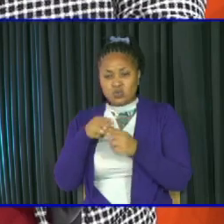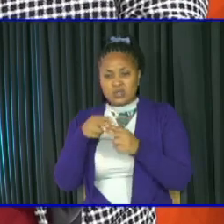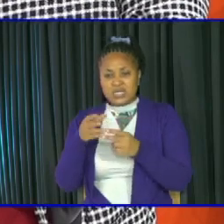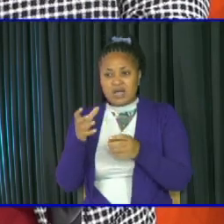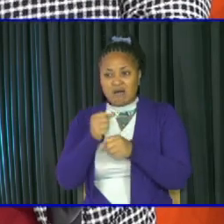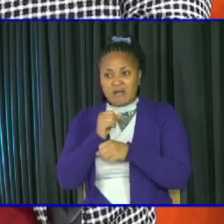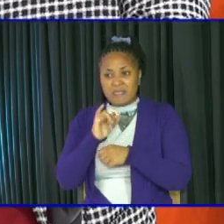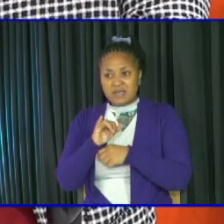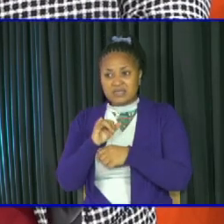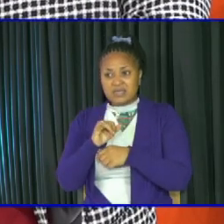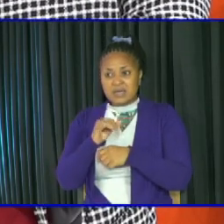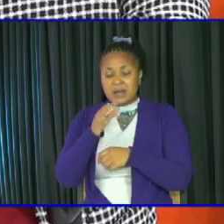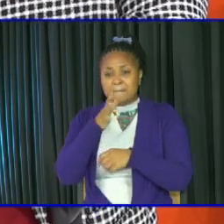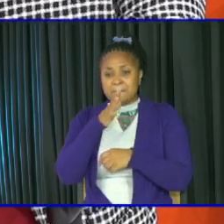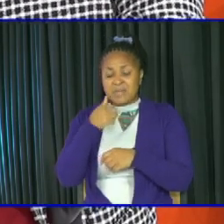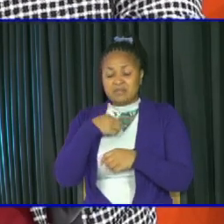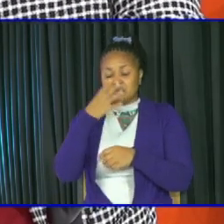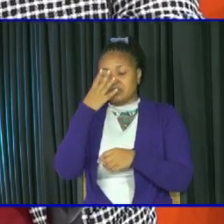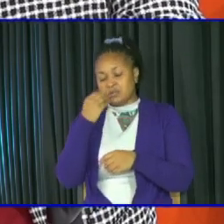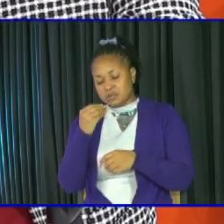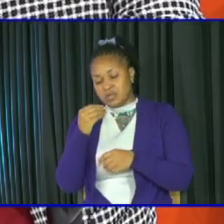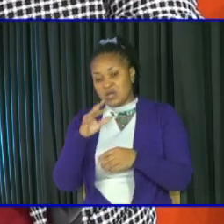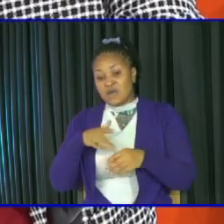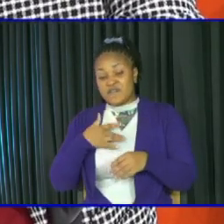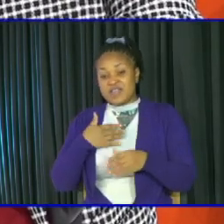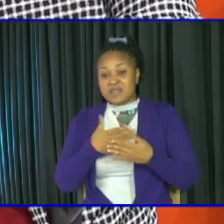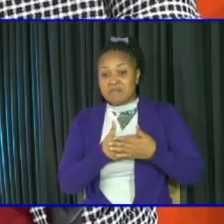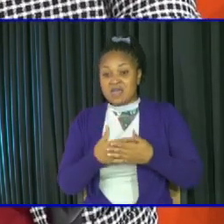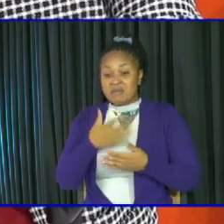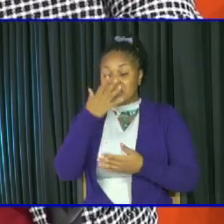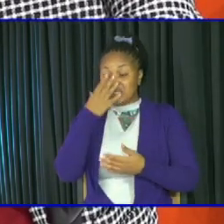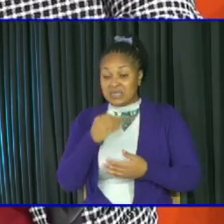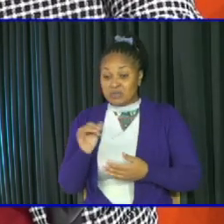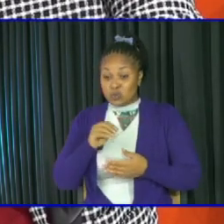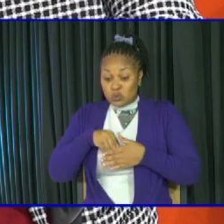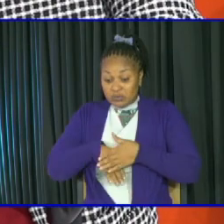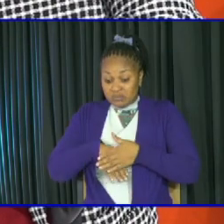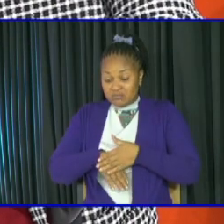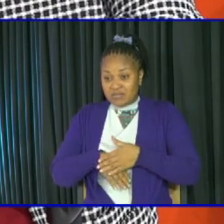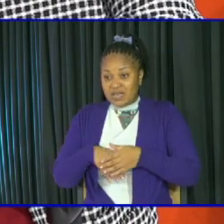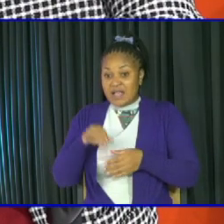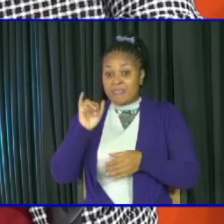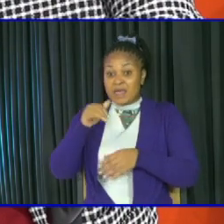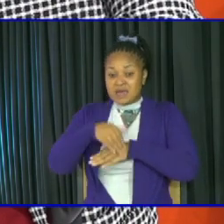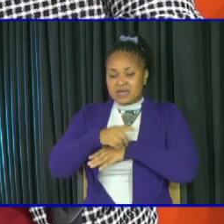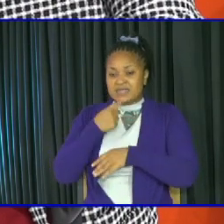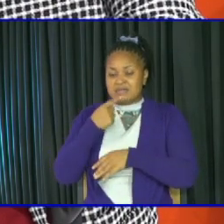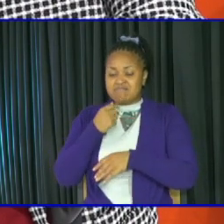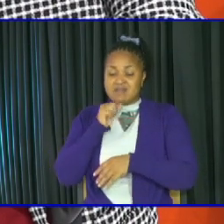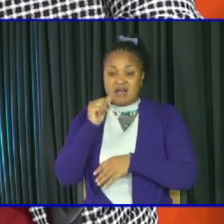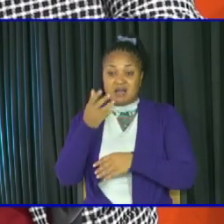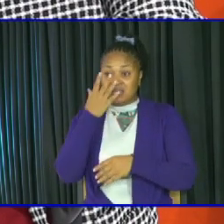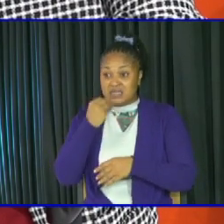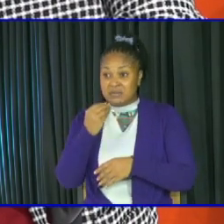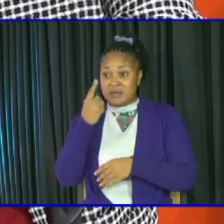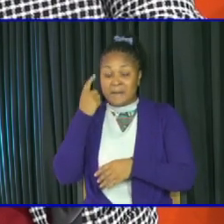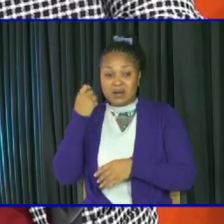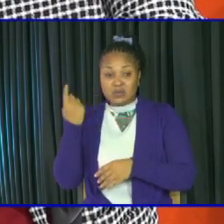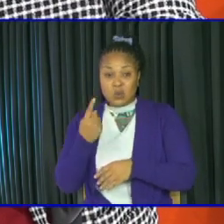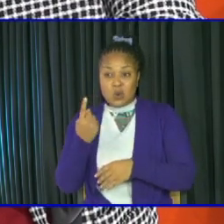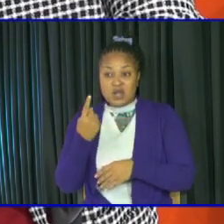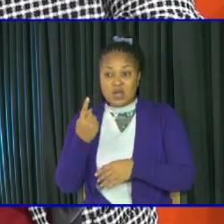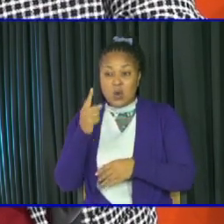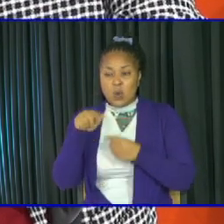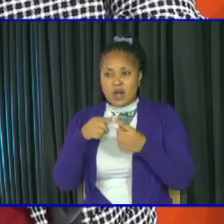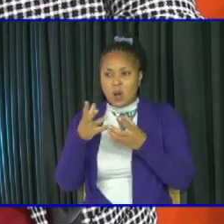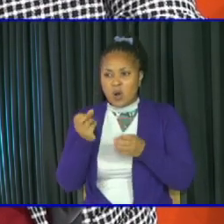could feel the baby going to sleep. So you see that night, Pastor? I said, Lord, I am not sleeping tonight because it's only when I want to sleep. And I